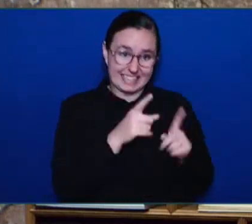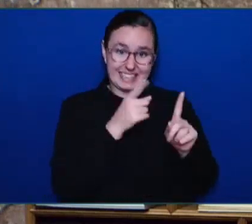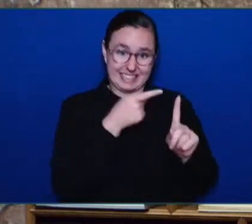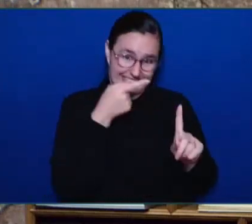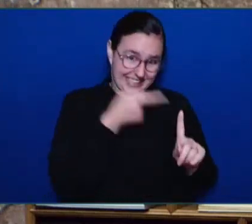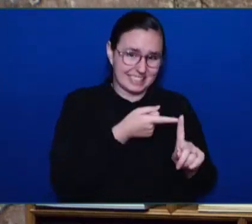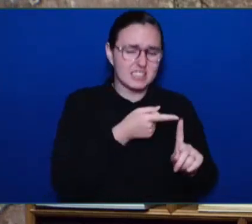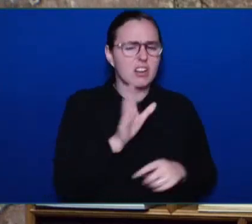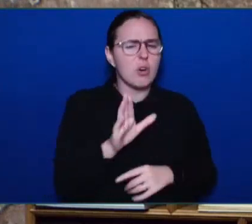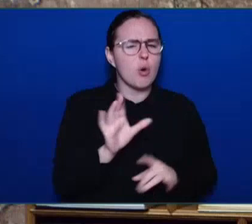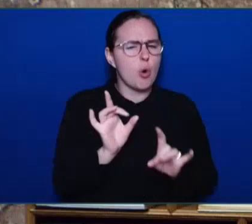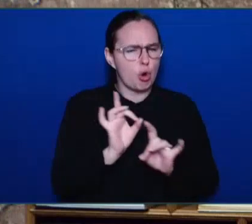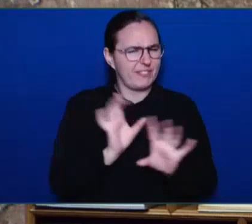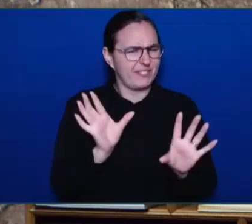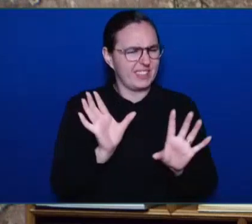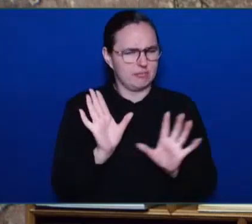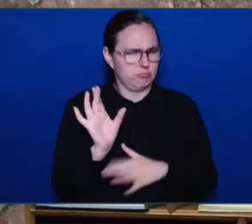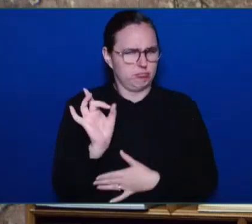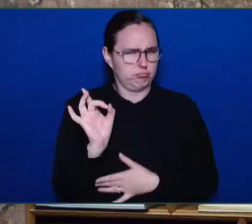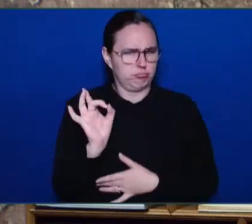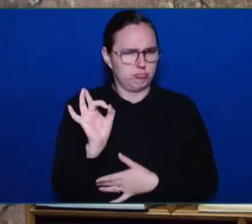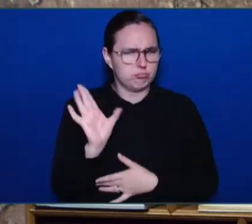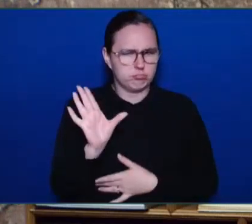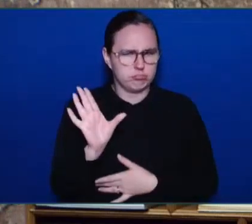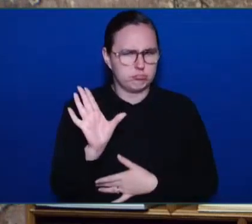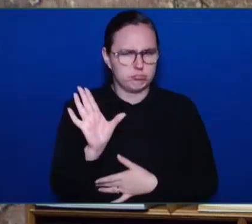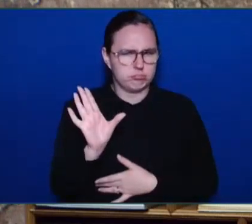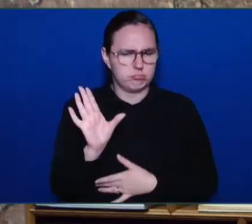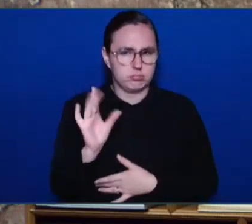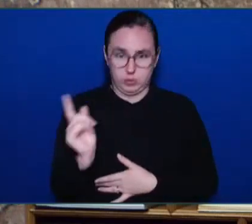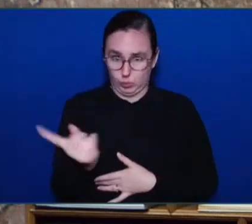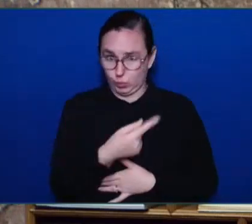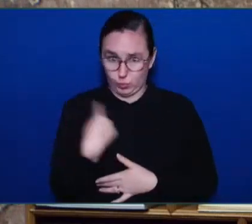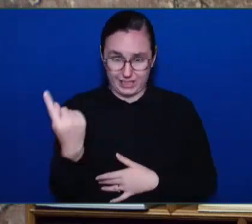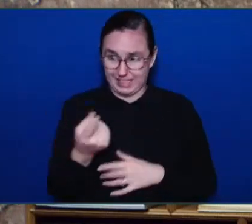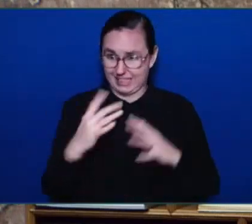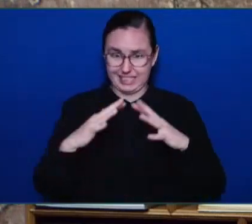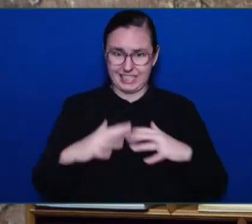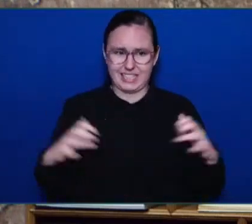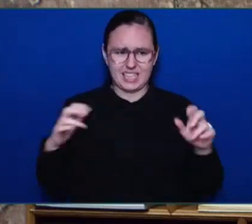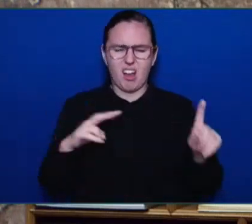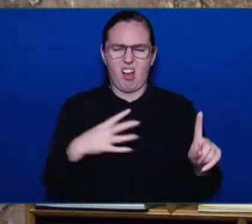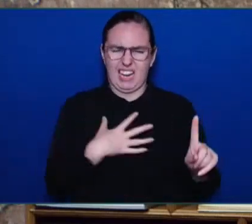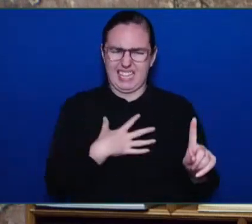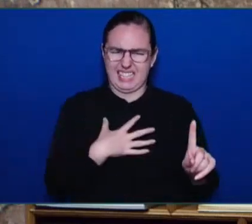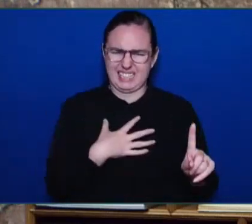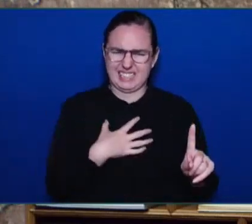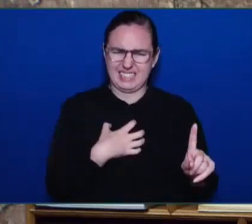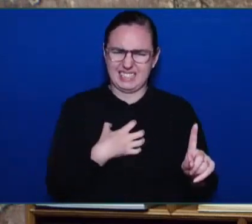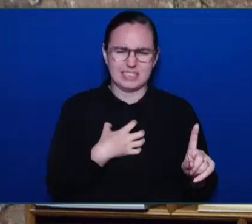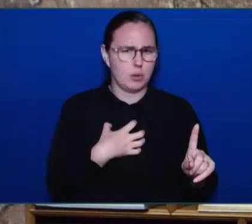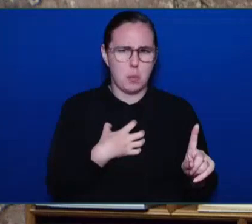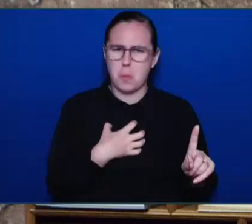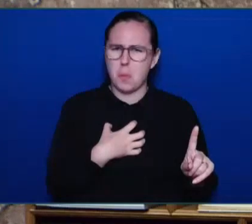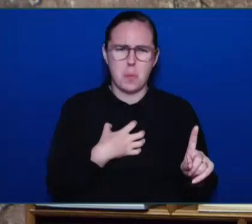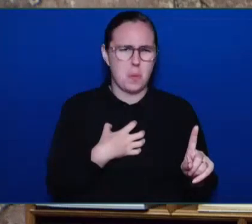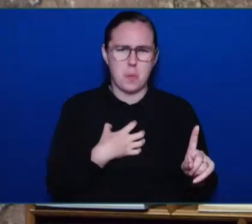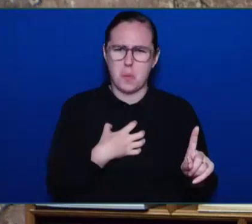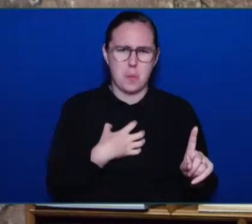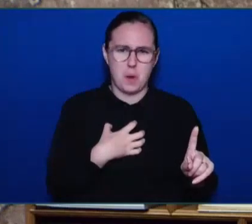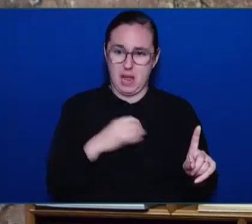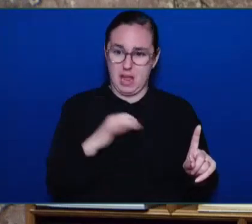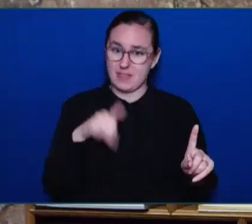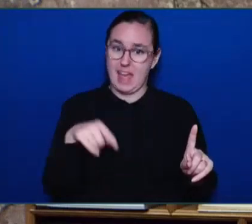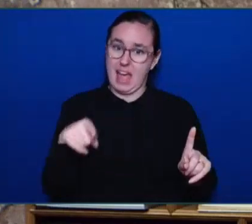of us absolutely just abhor. The individual has been arrested and will face